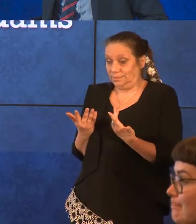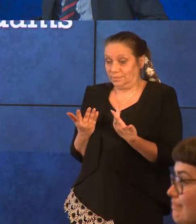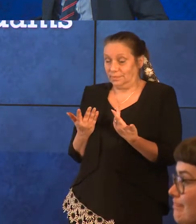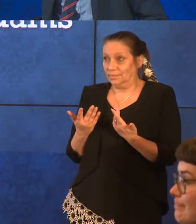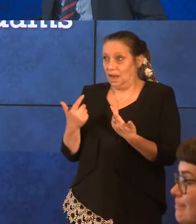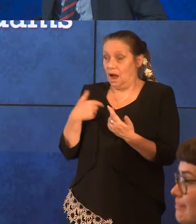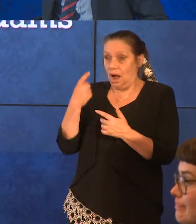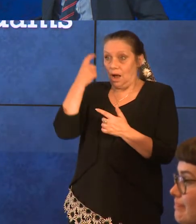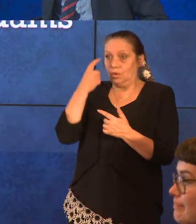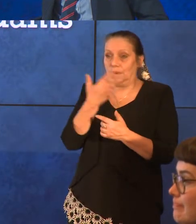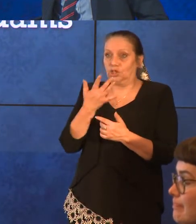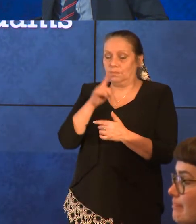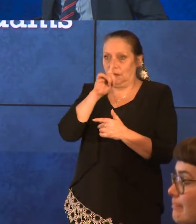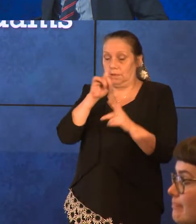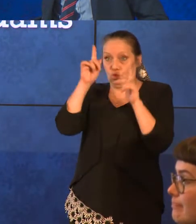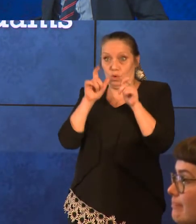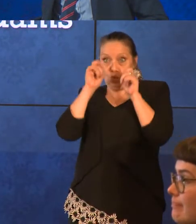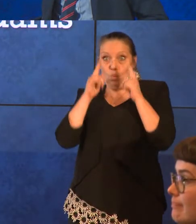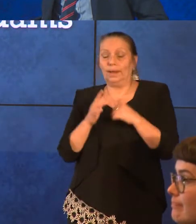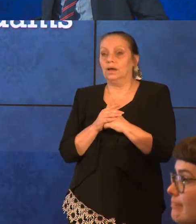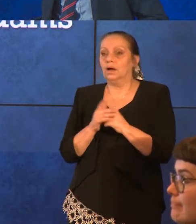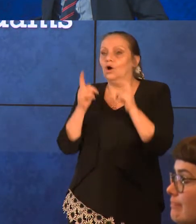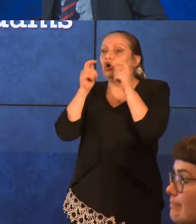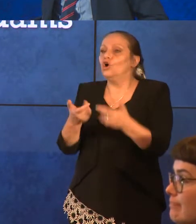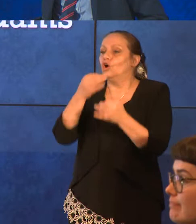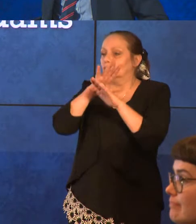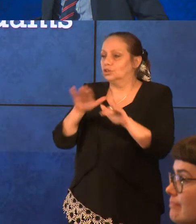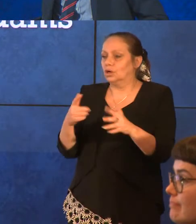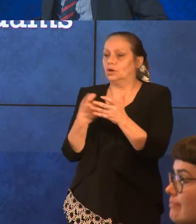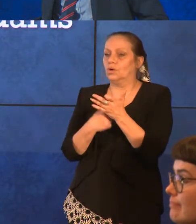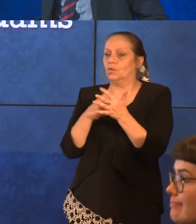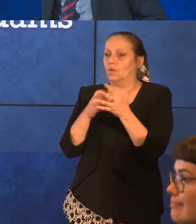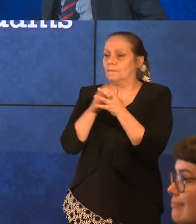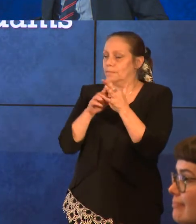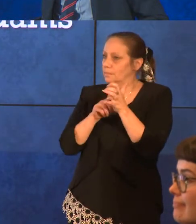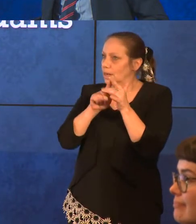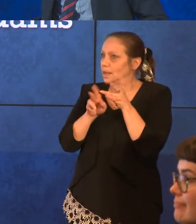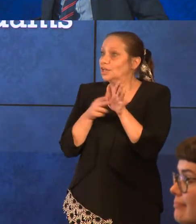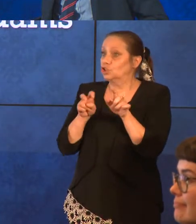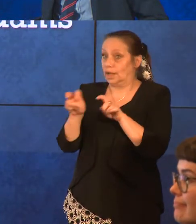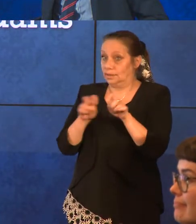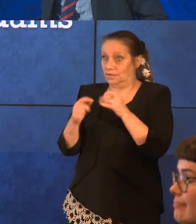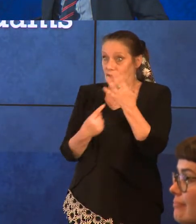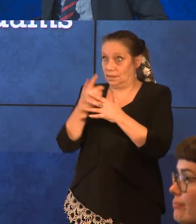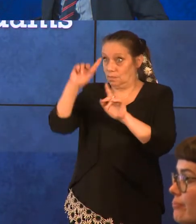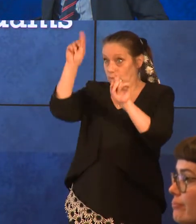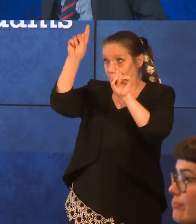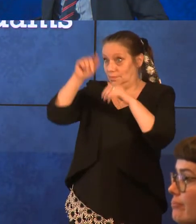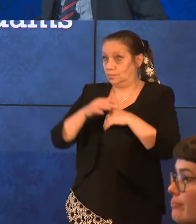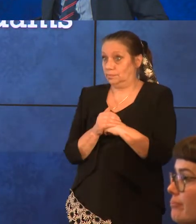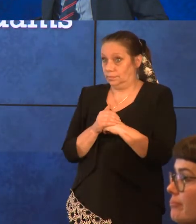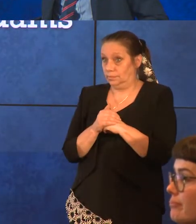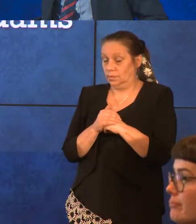And I imagine many people are aware of the early childhood remediation activity that's going on currently